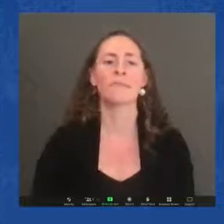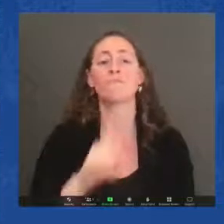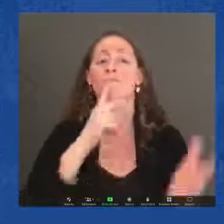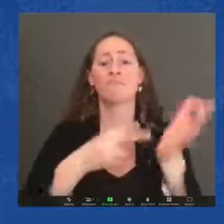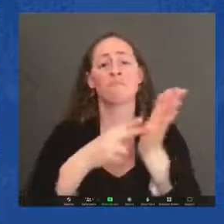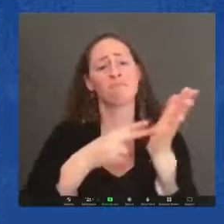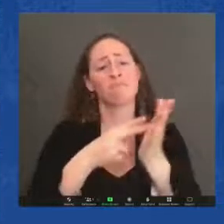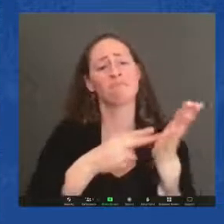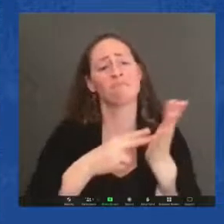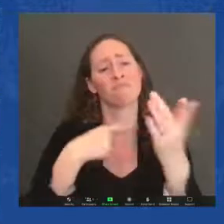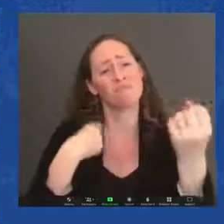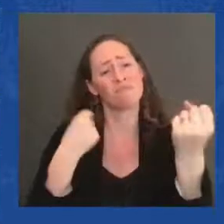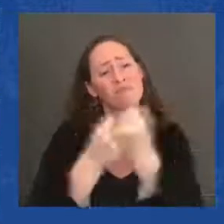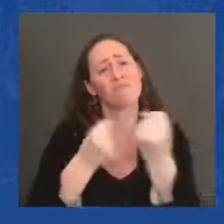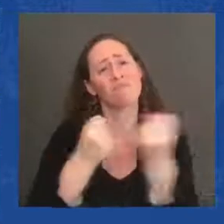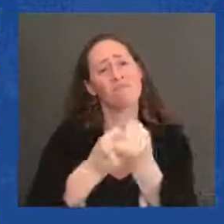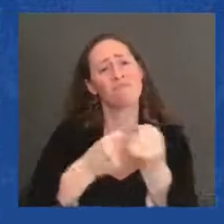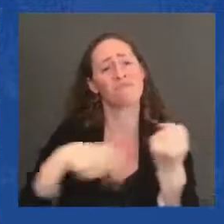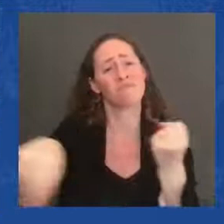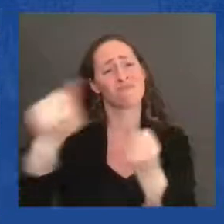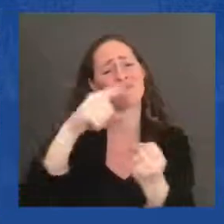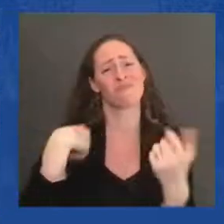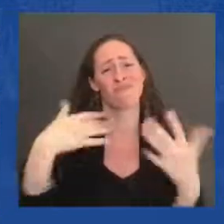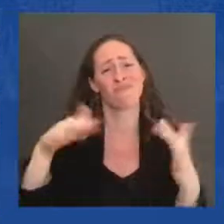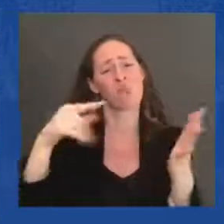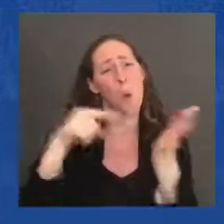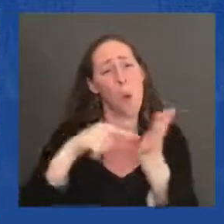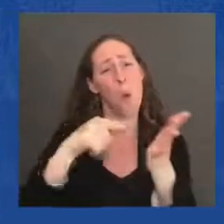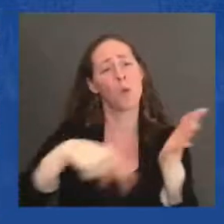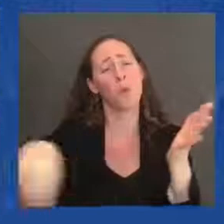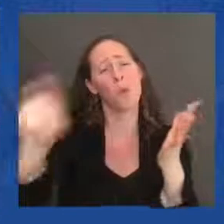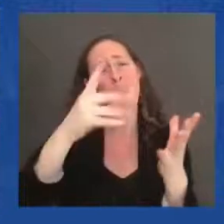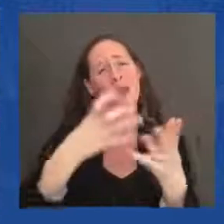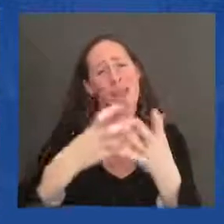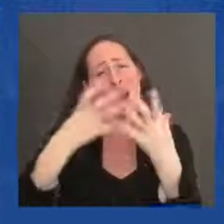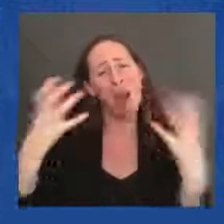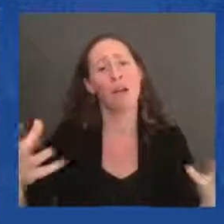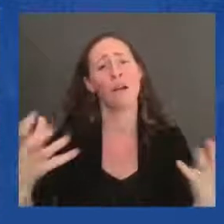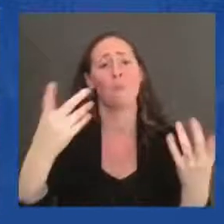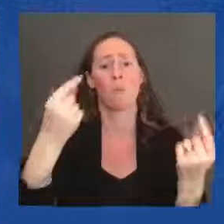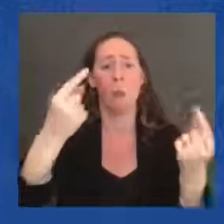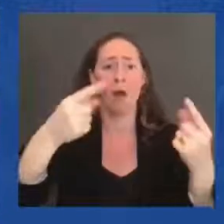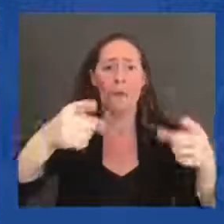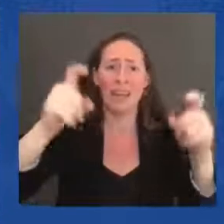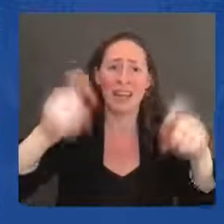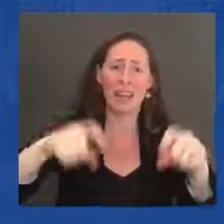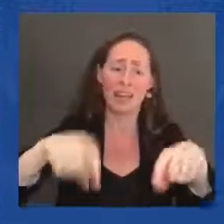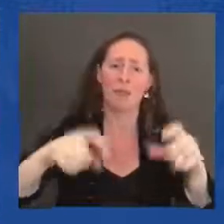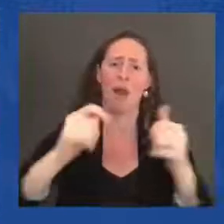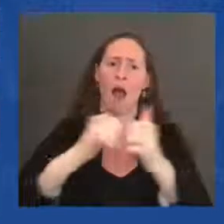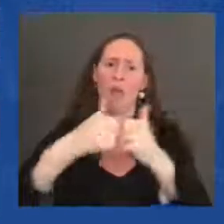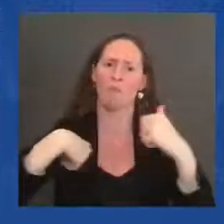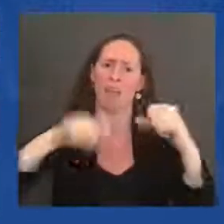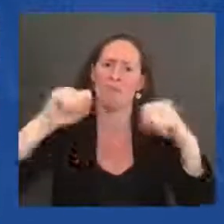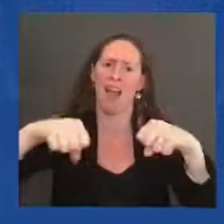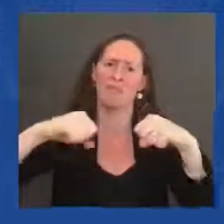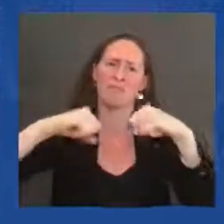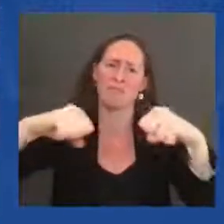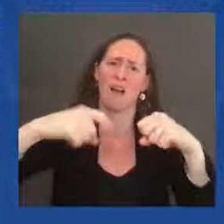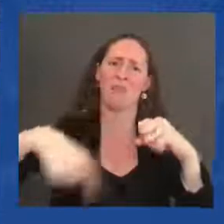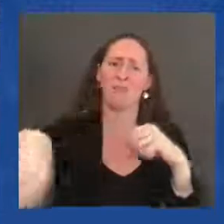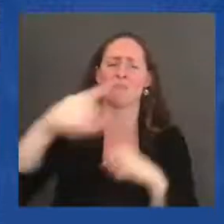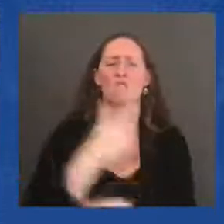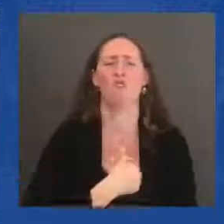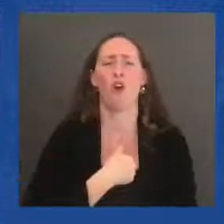deal with these problems. I'm sorry to go on so long. Thank you. And I'll turn it back to you, Grant. I guess that's who